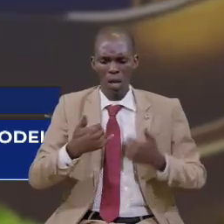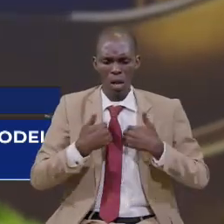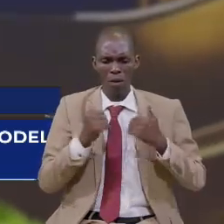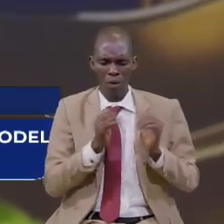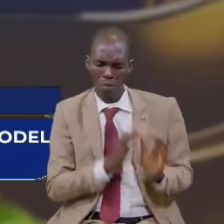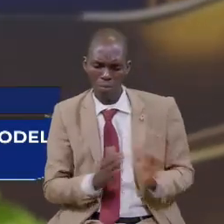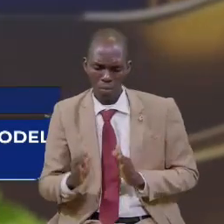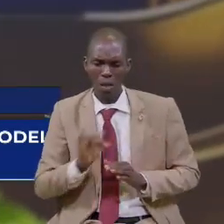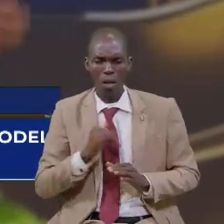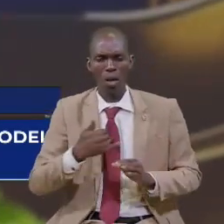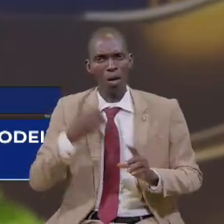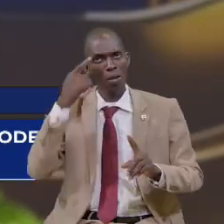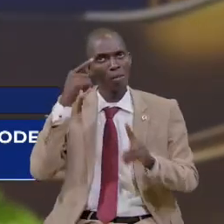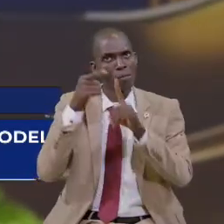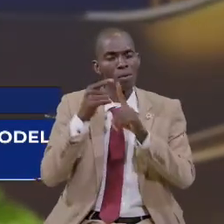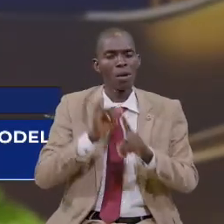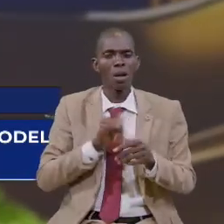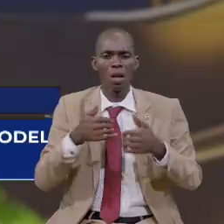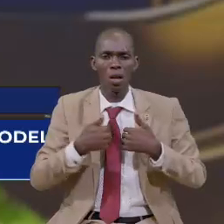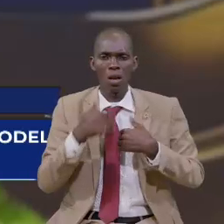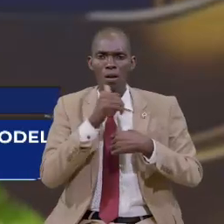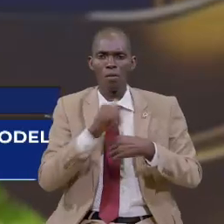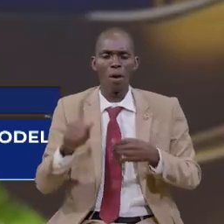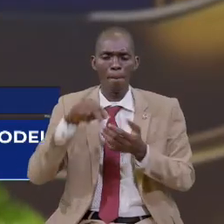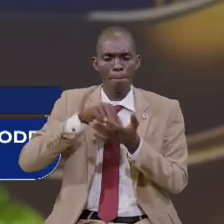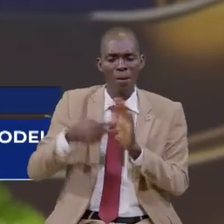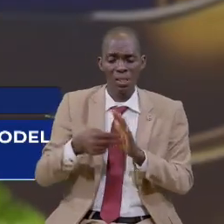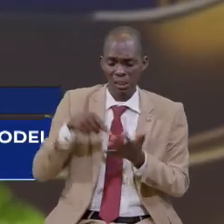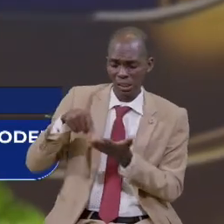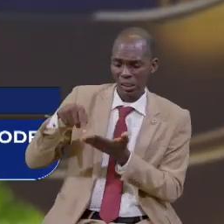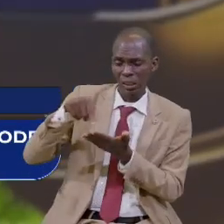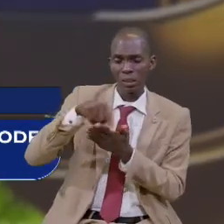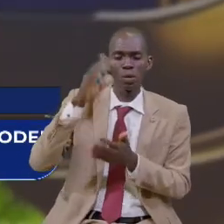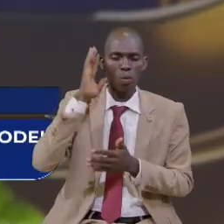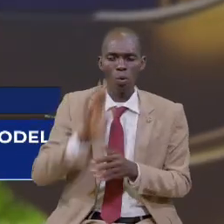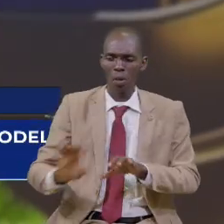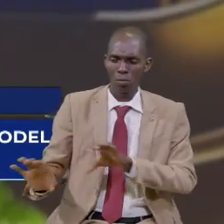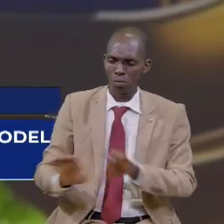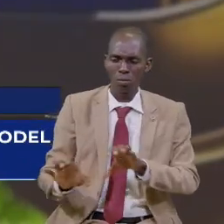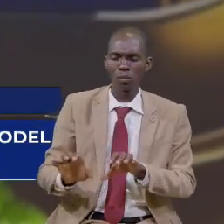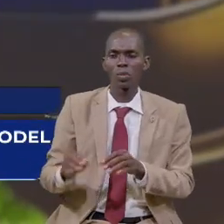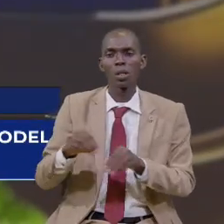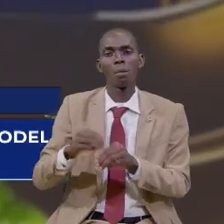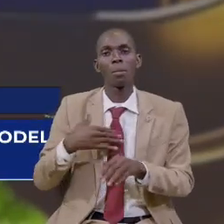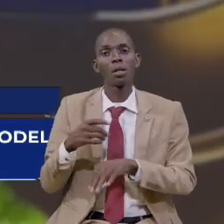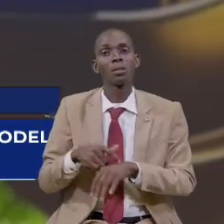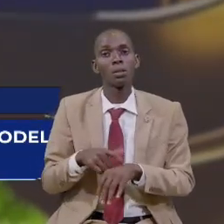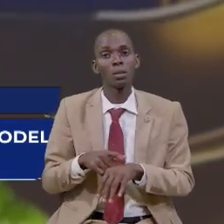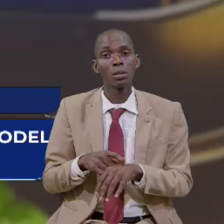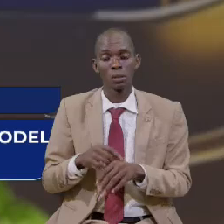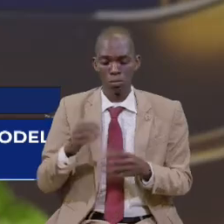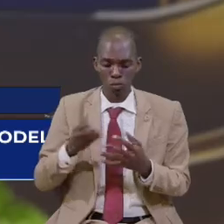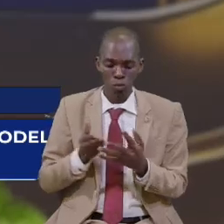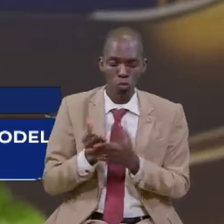a purpose. This will be done in my time, through my